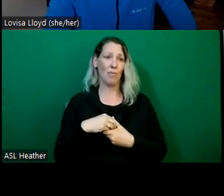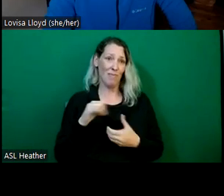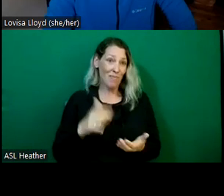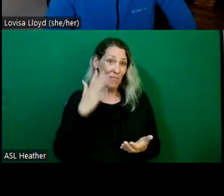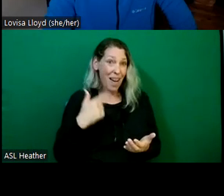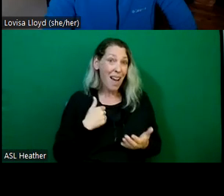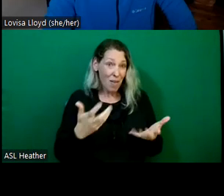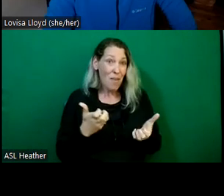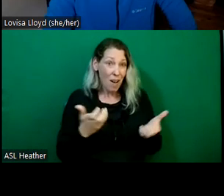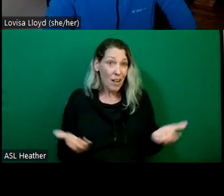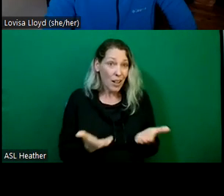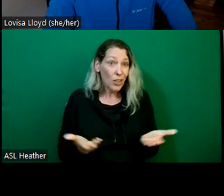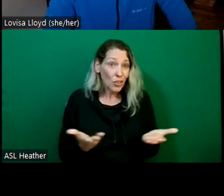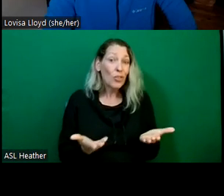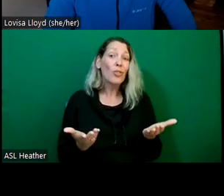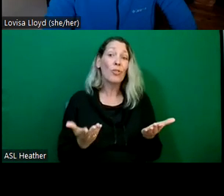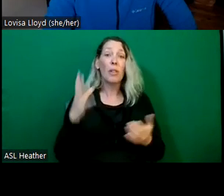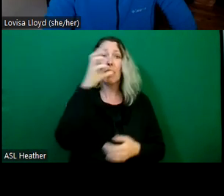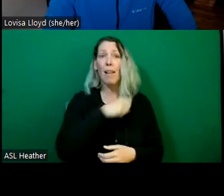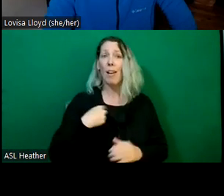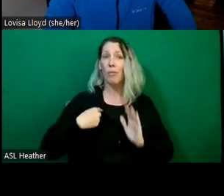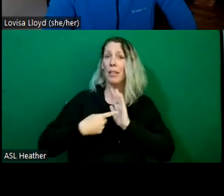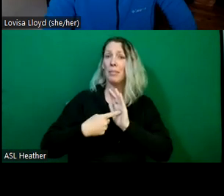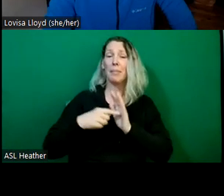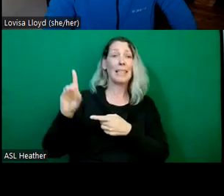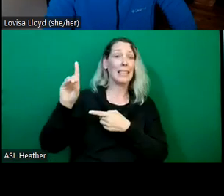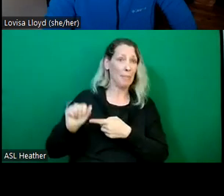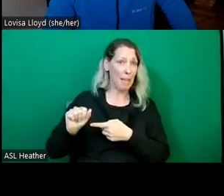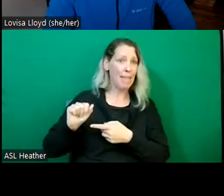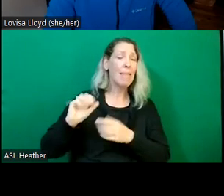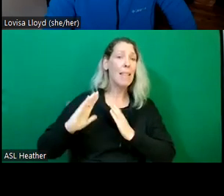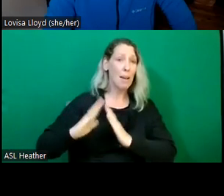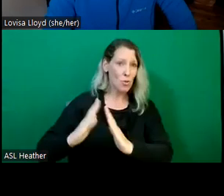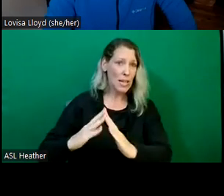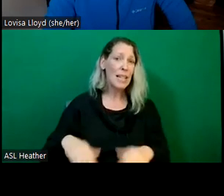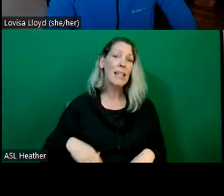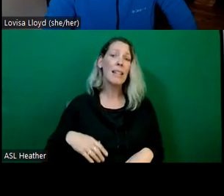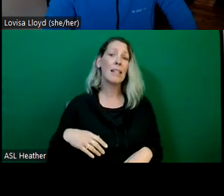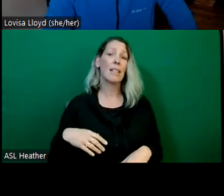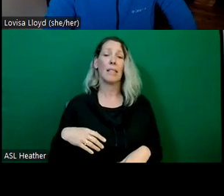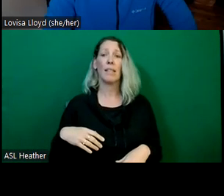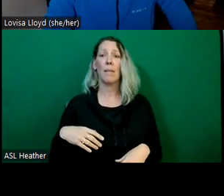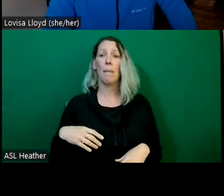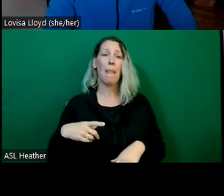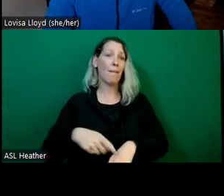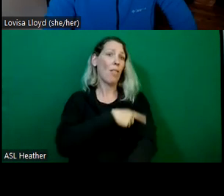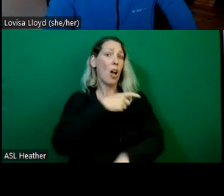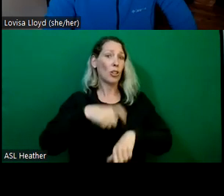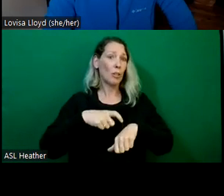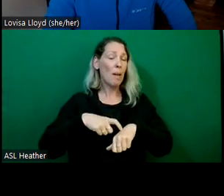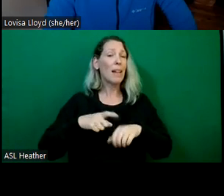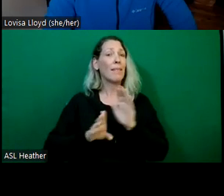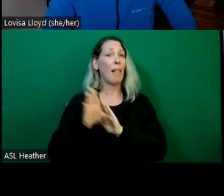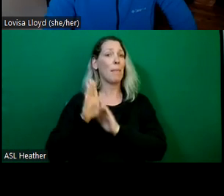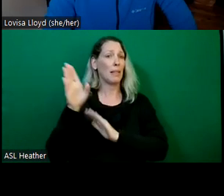here. I guess I represent the disability community. I have a significant long-term developmental